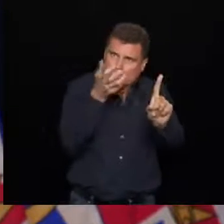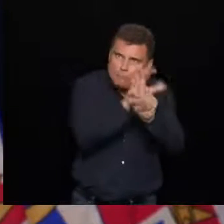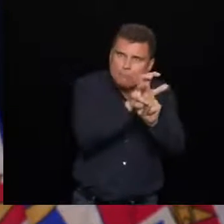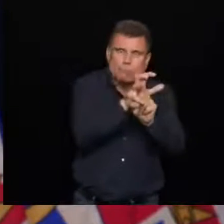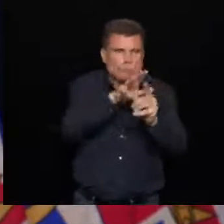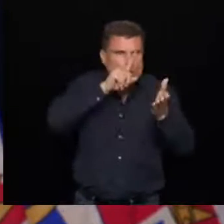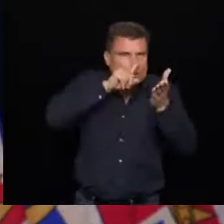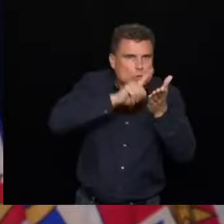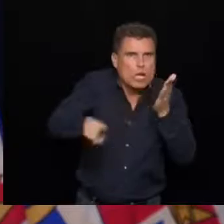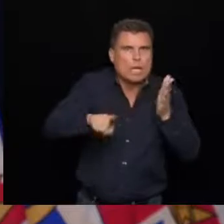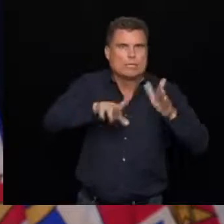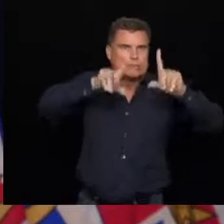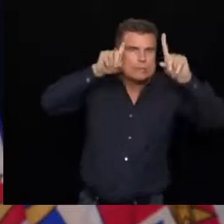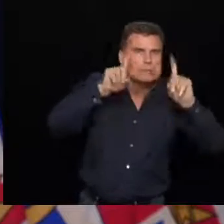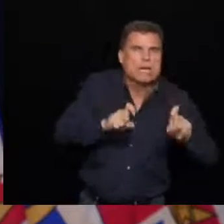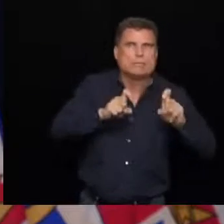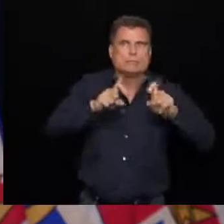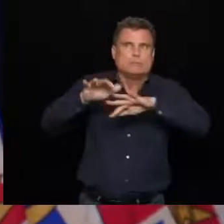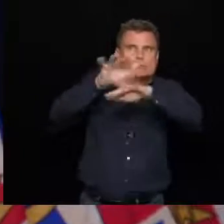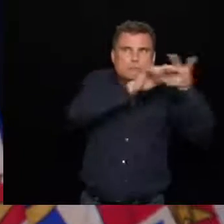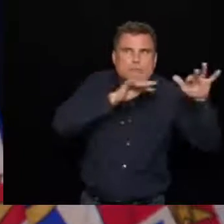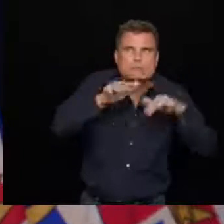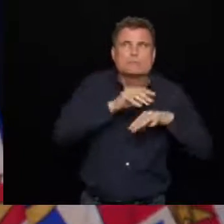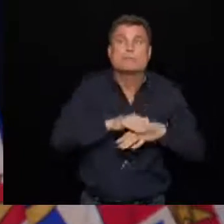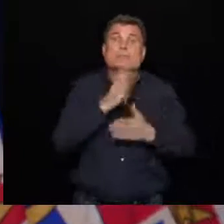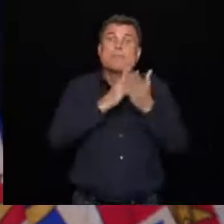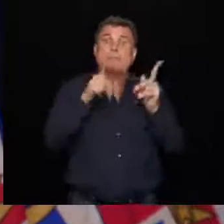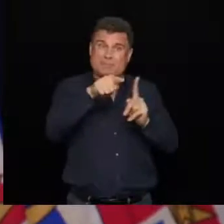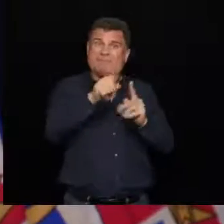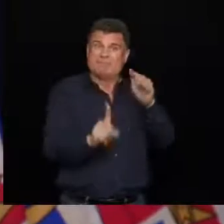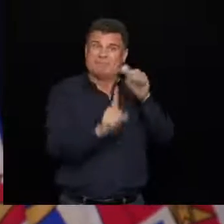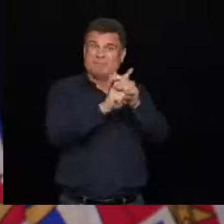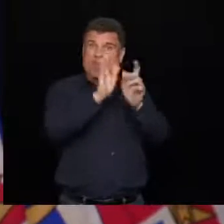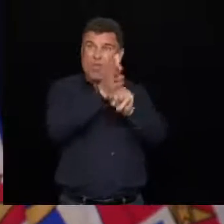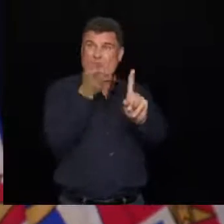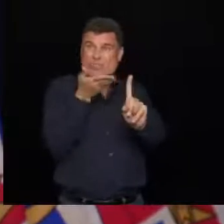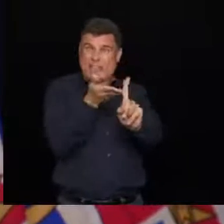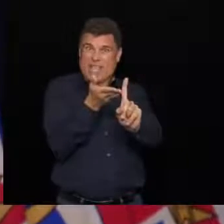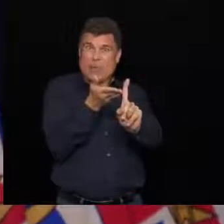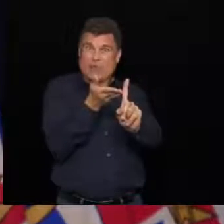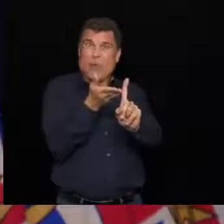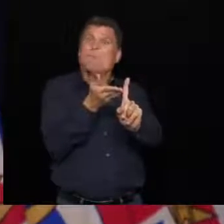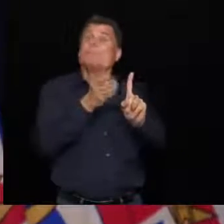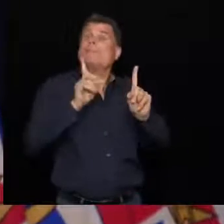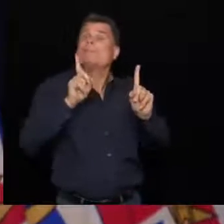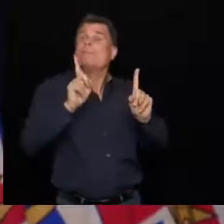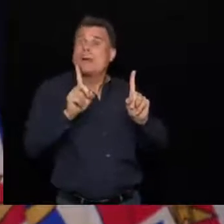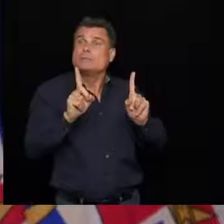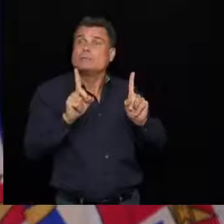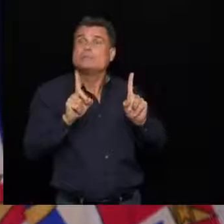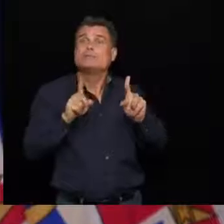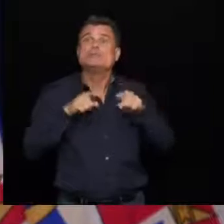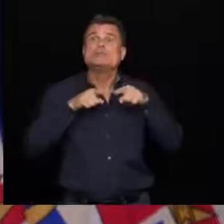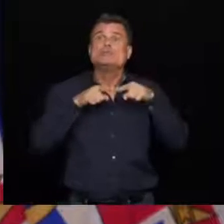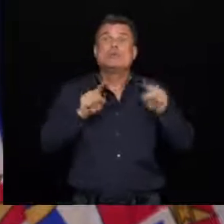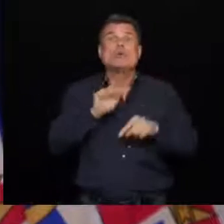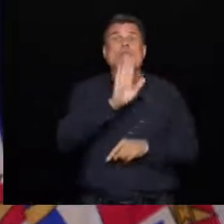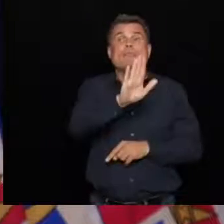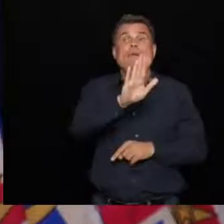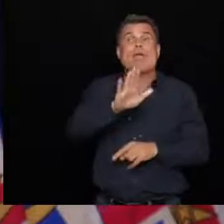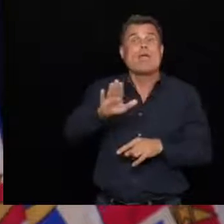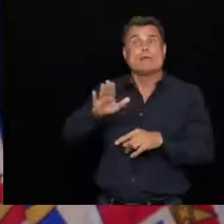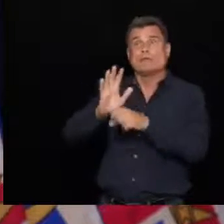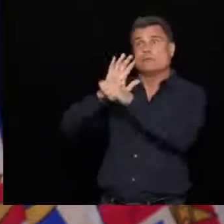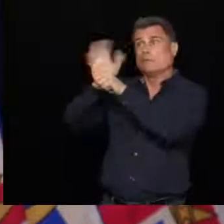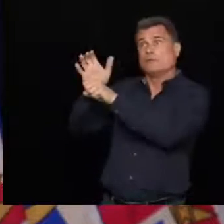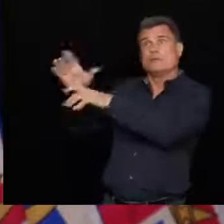not been in the school setting during their infectious period. So often that engenders quite a lot of rumors, and people